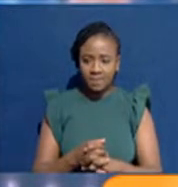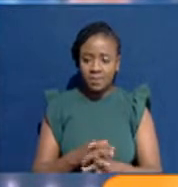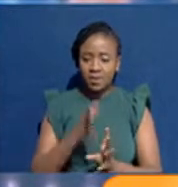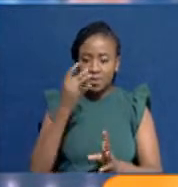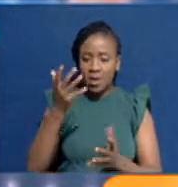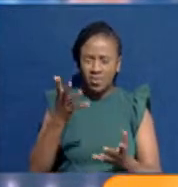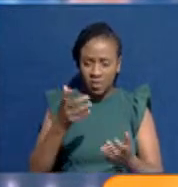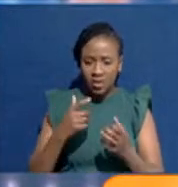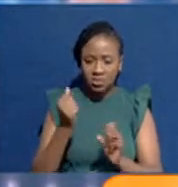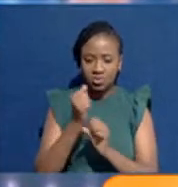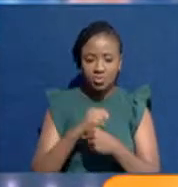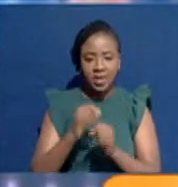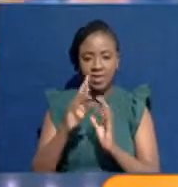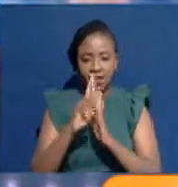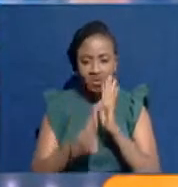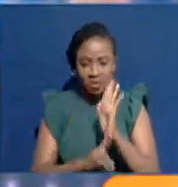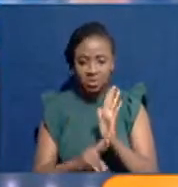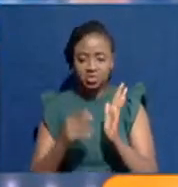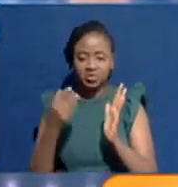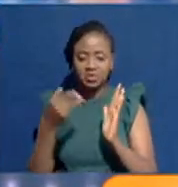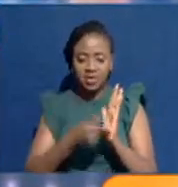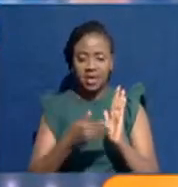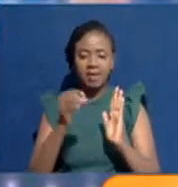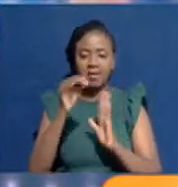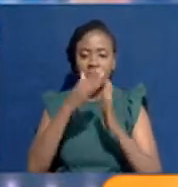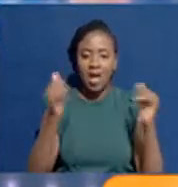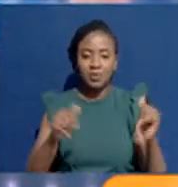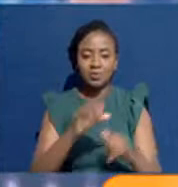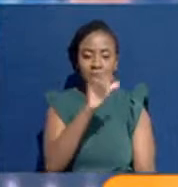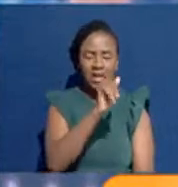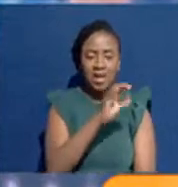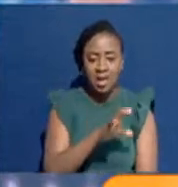regulations in terms of the management and such of that, of such fund,